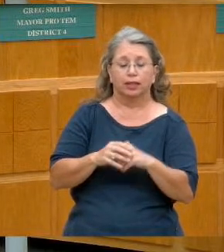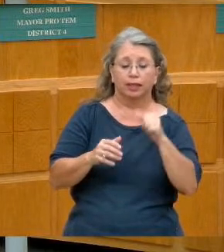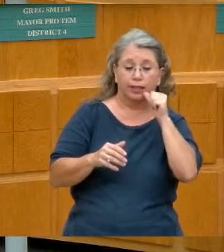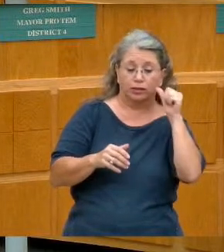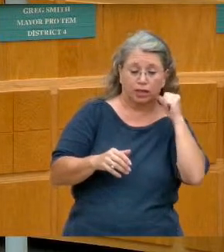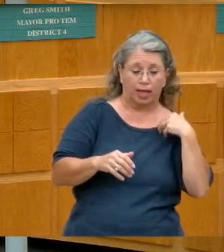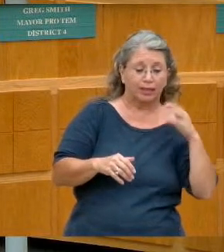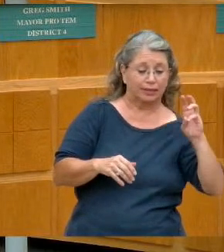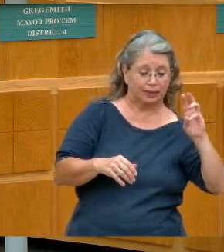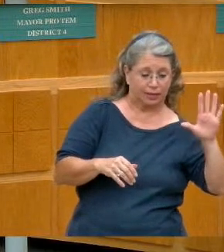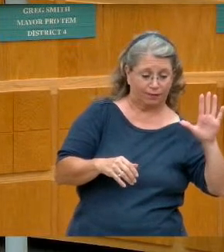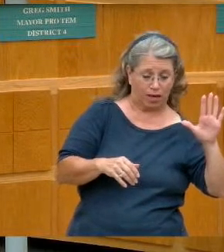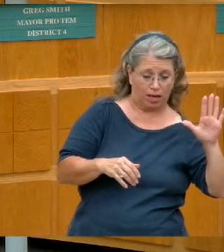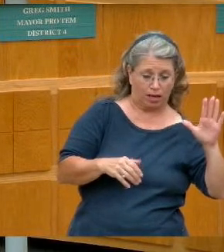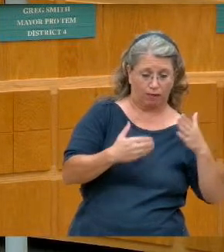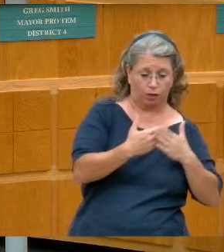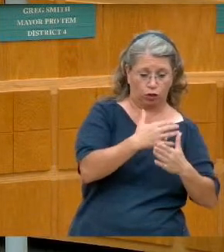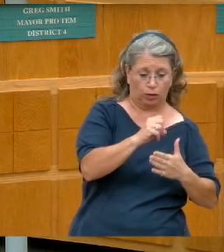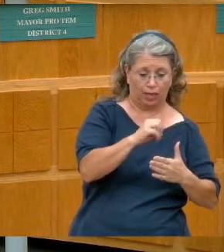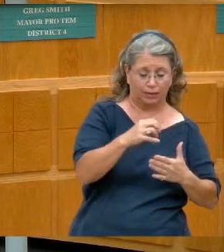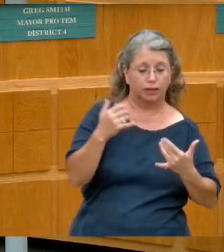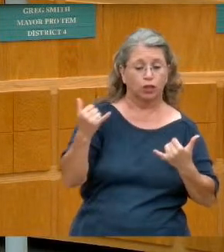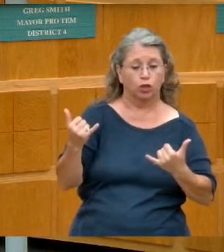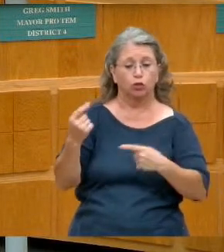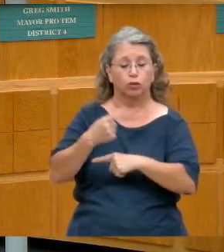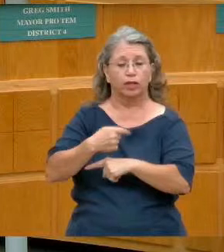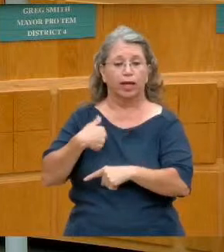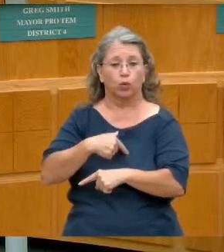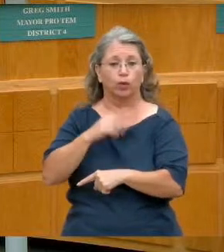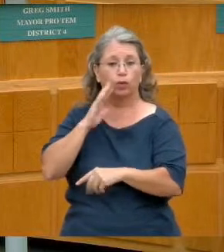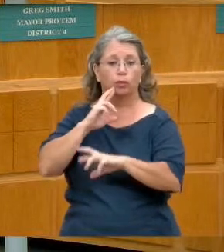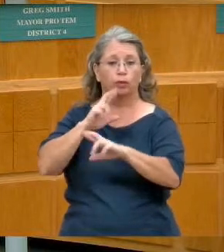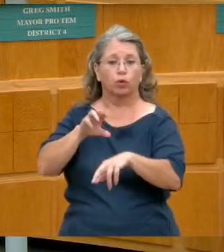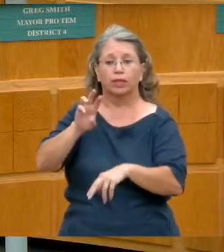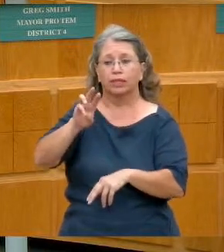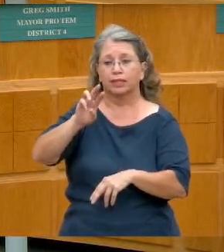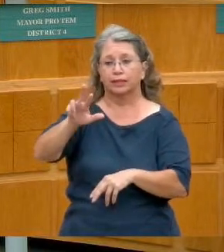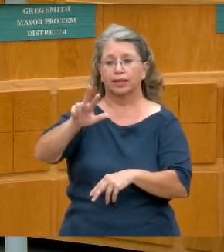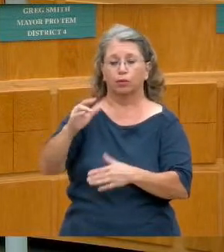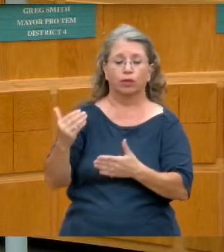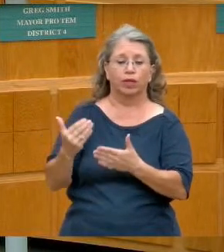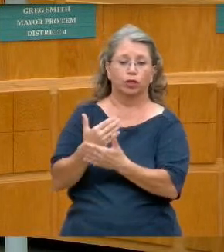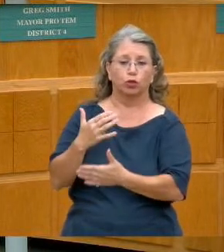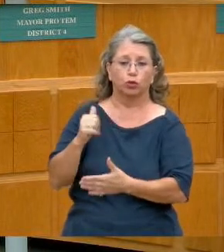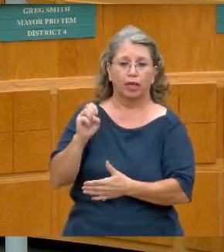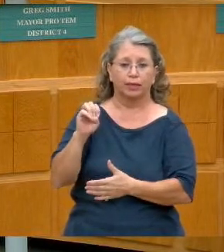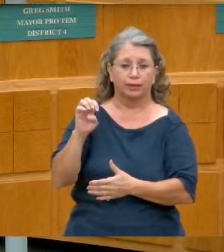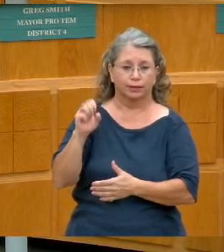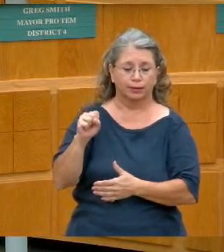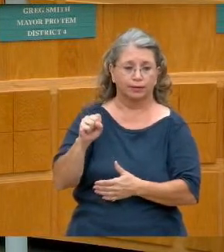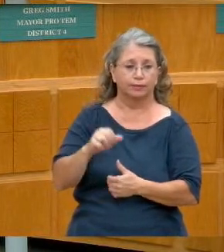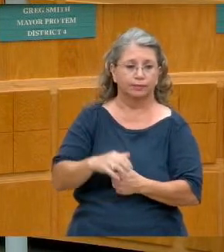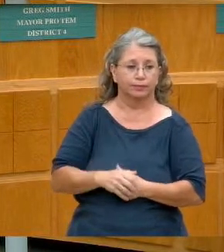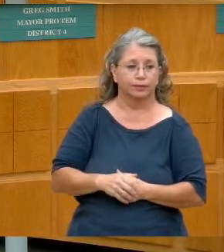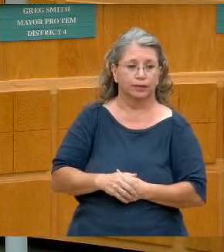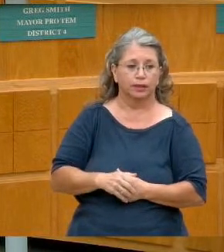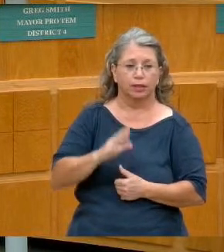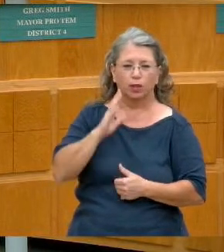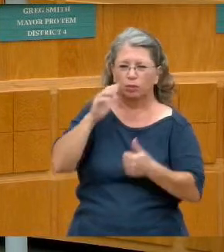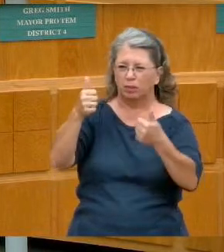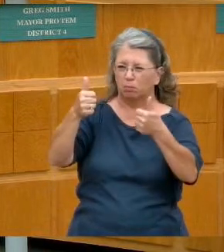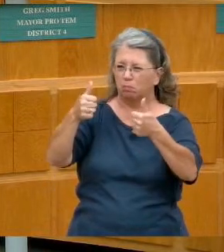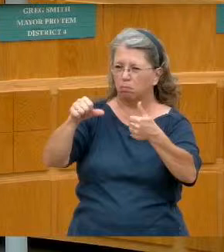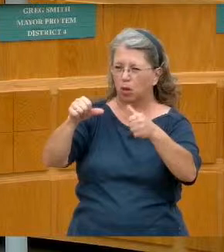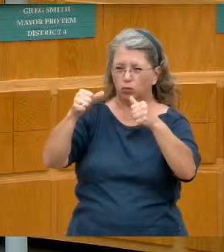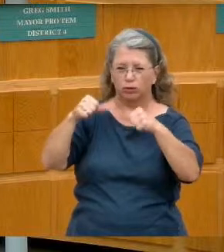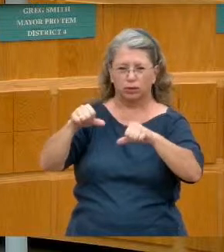had 65 new cases. Today we're going to report 63 new cases. Momentarily, around